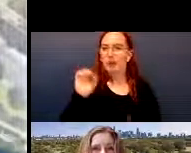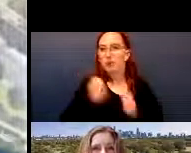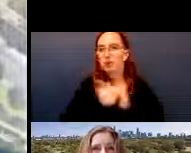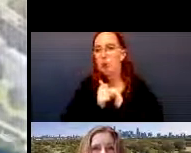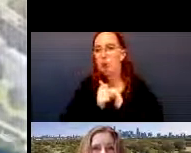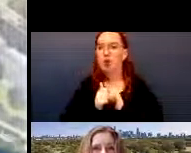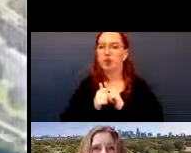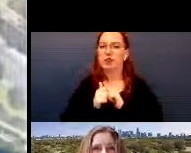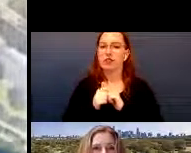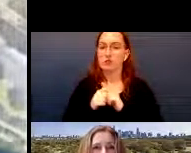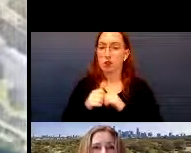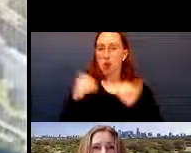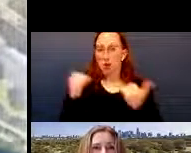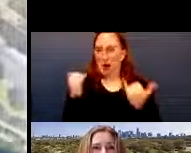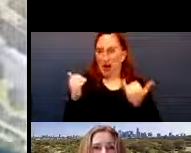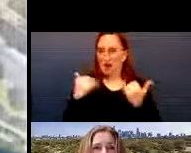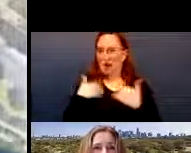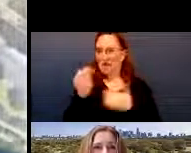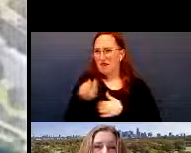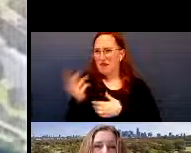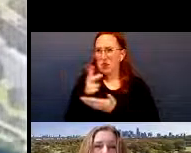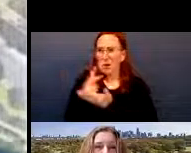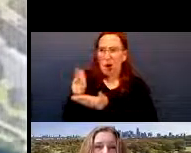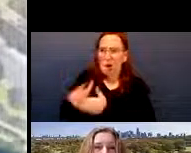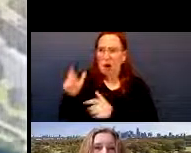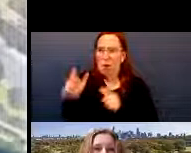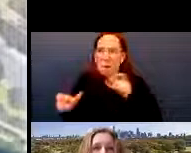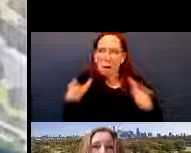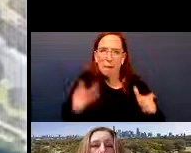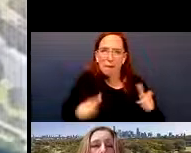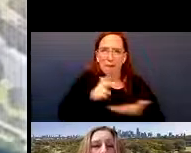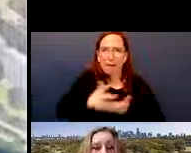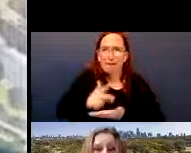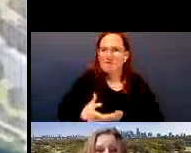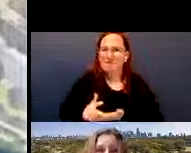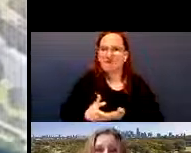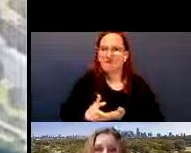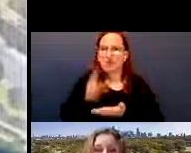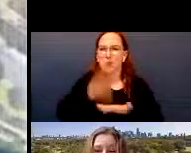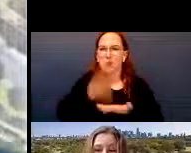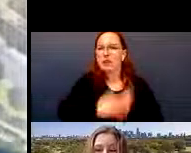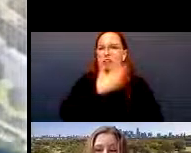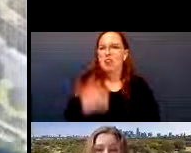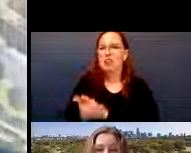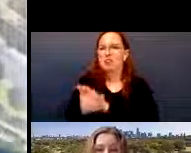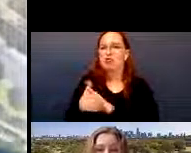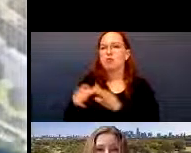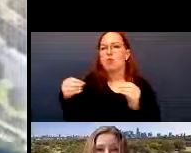there's a parking lot, a couple of parking lots in this area. We're turning that back over to park use.